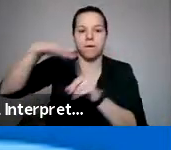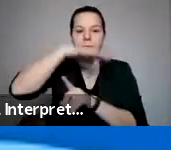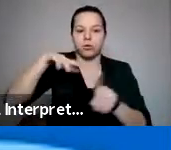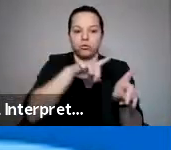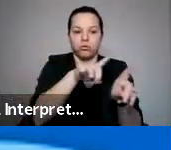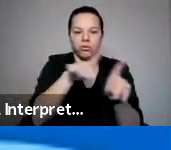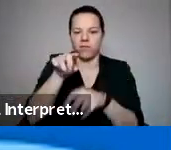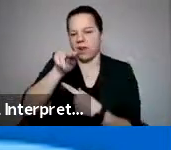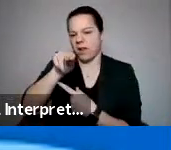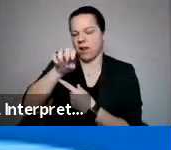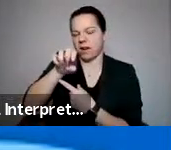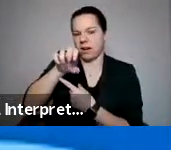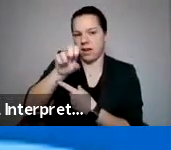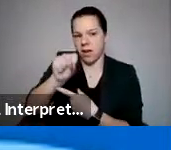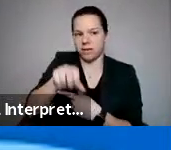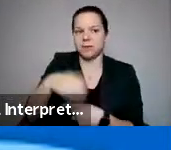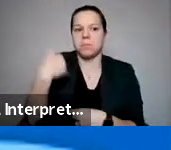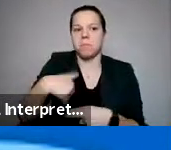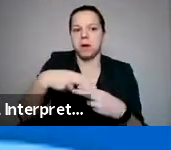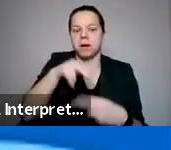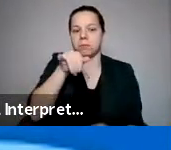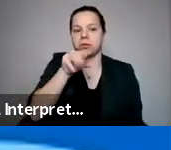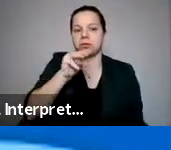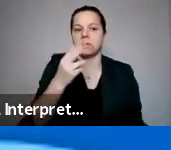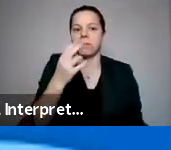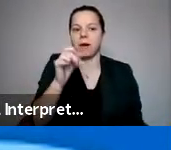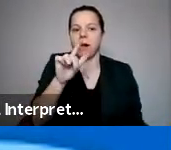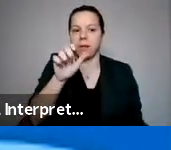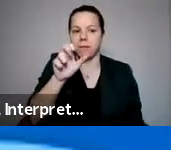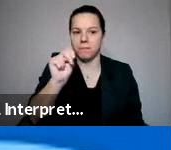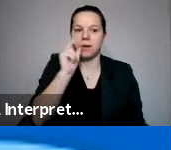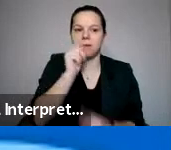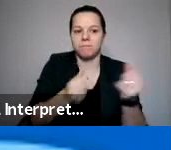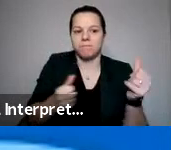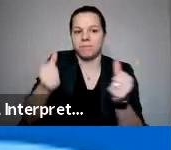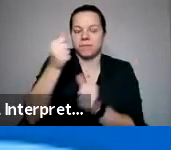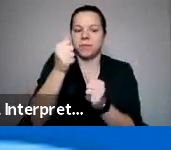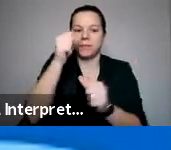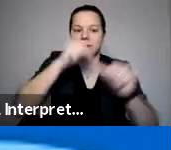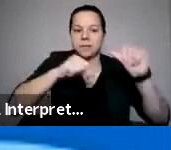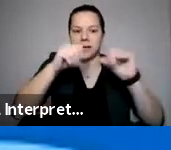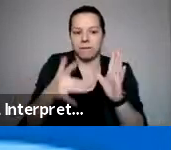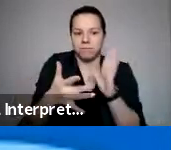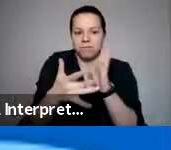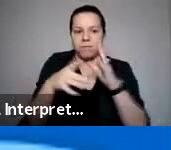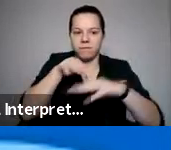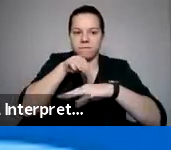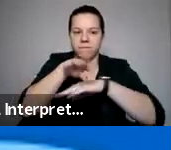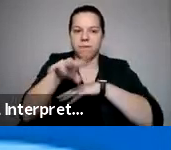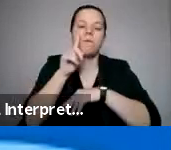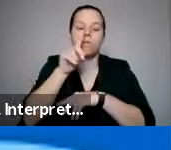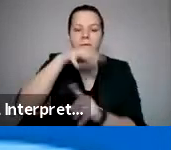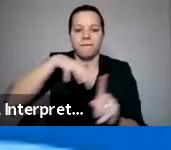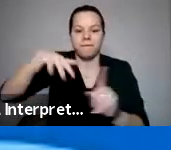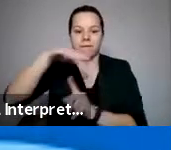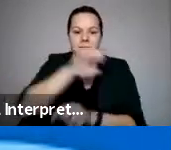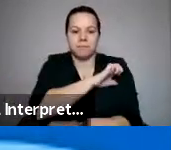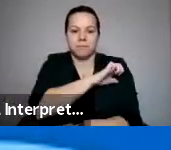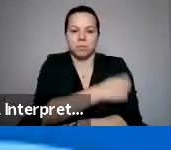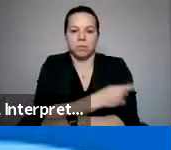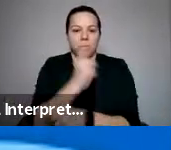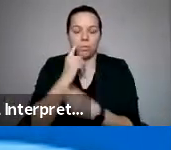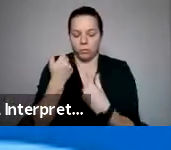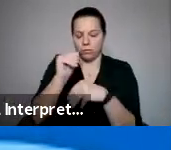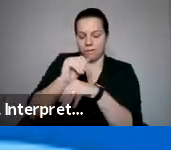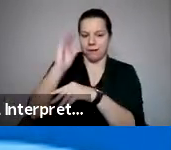Jim Heilman, and I am the FAA's Chief Scientific and Technical Advisor for Environment Energy. For tonight's presentation, we have assembled a panel